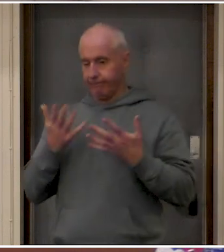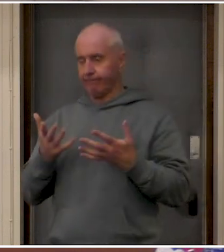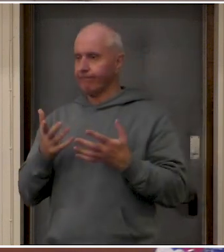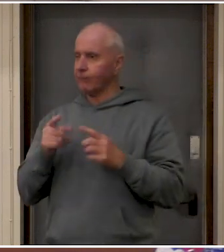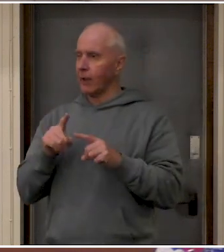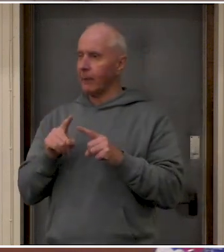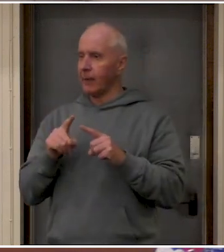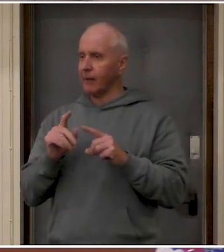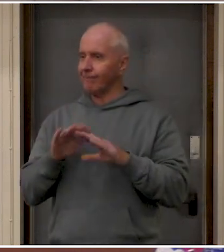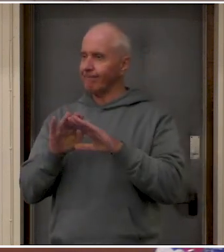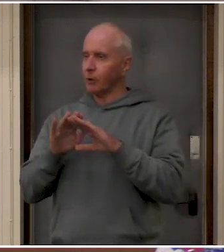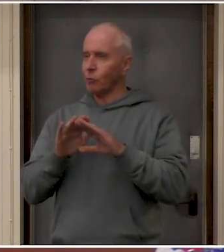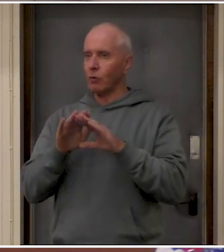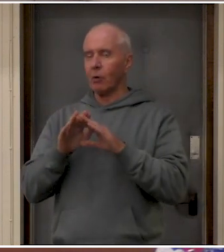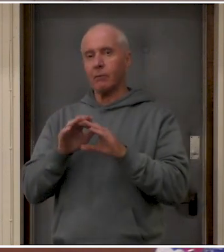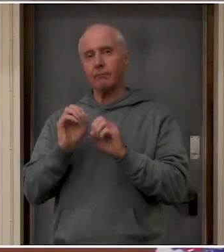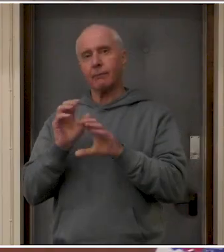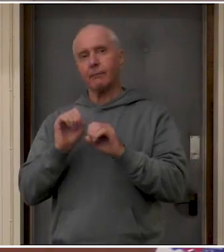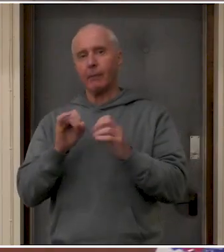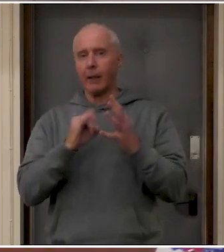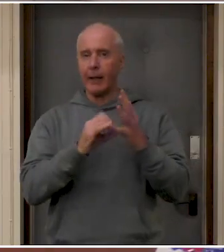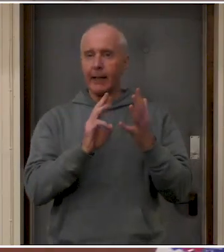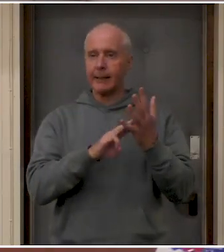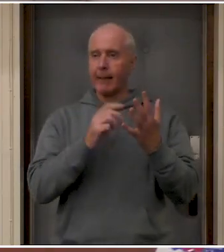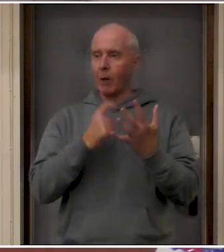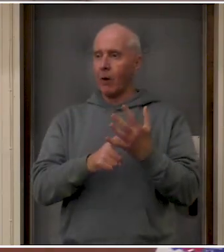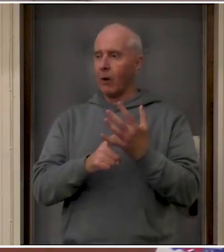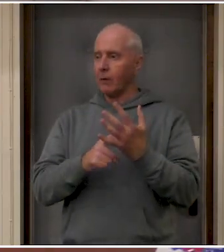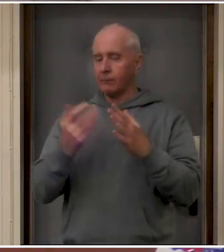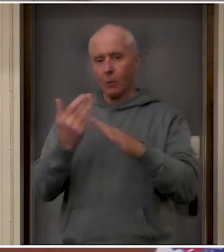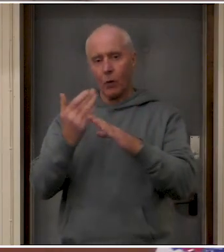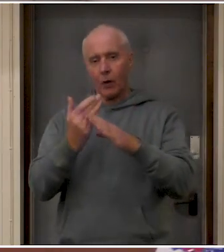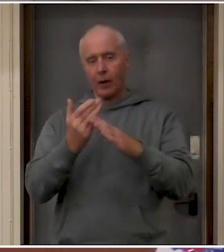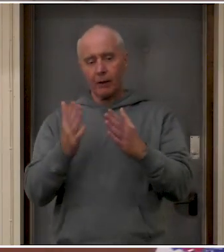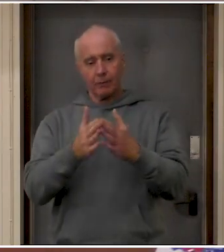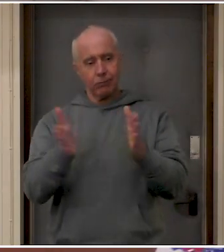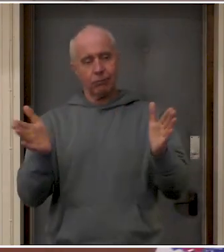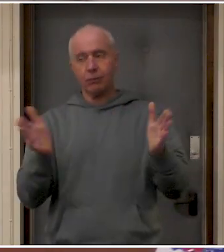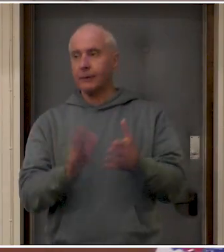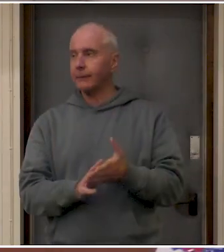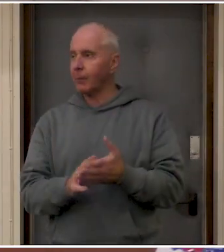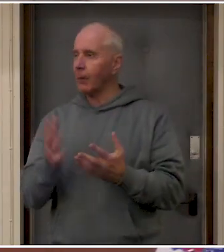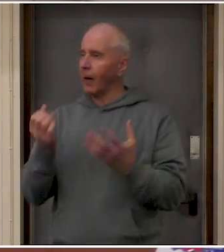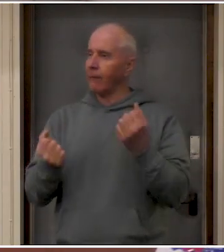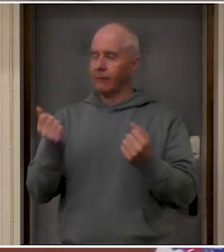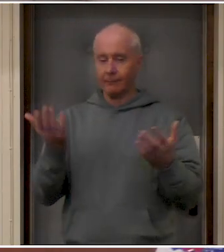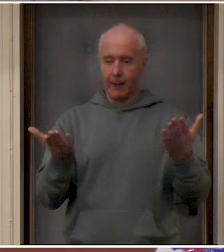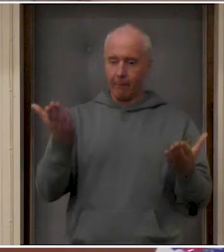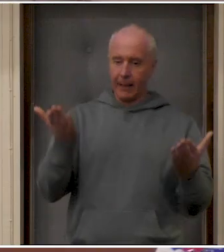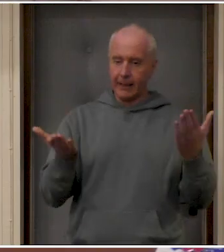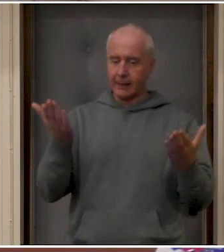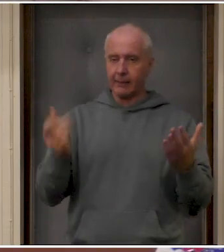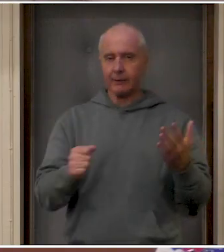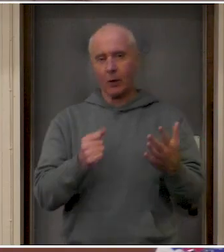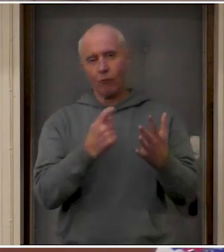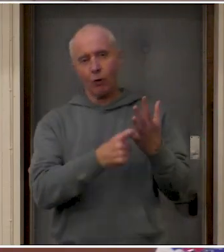be, presentation around the wider SMR landscape. But I guess I have some biases, so to take what I say with a pinch of